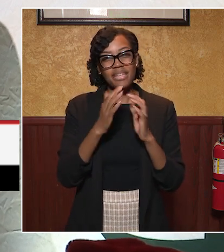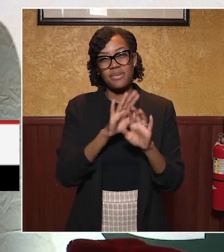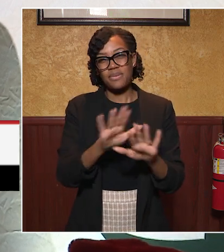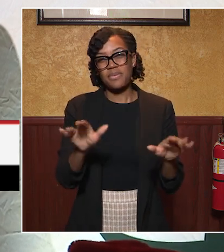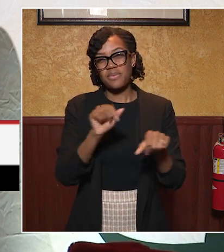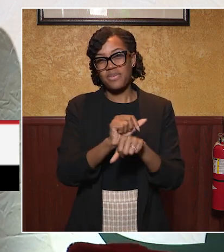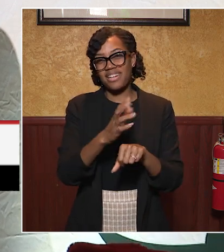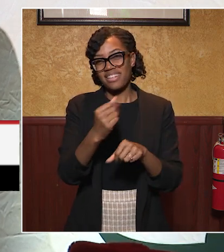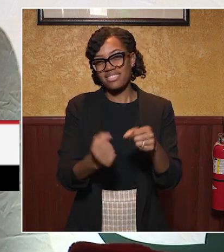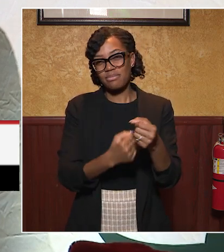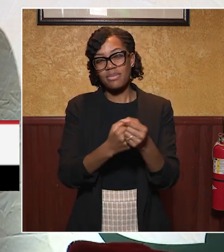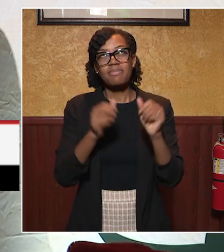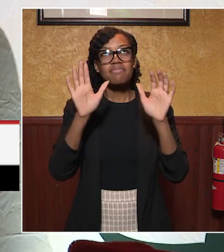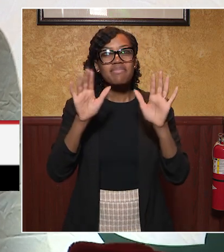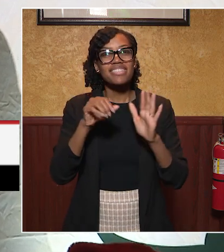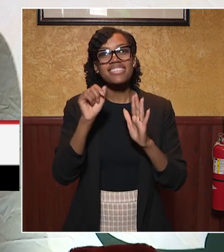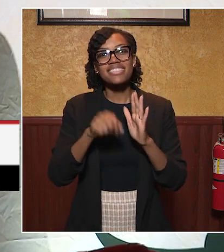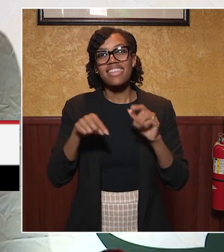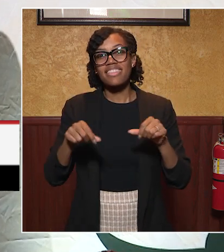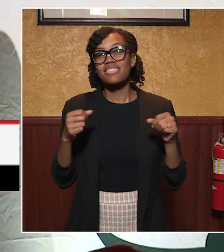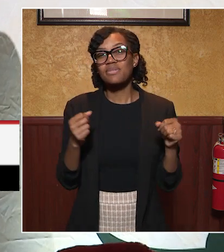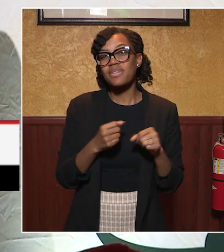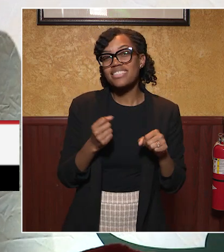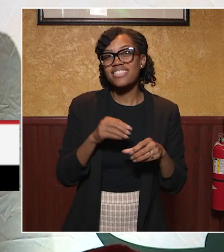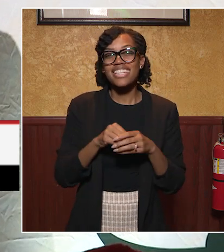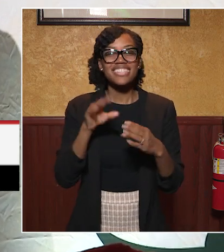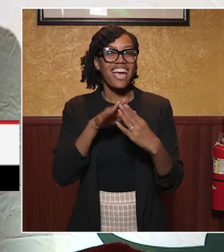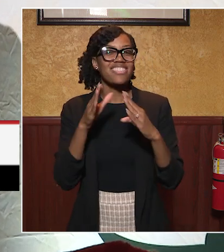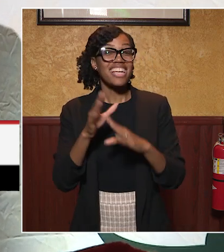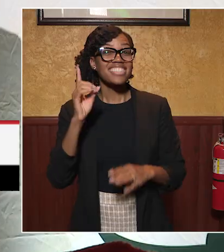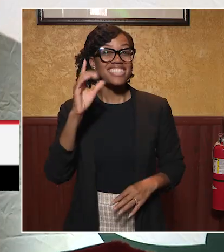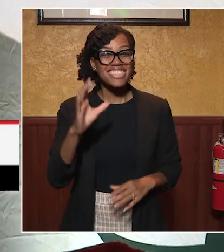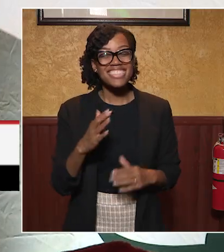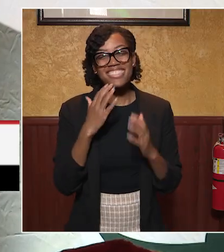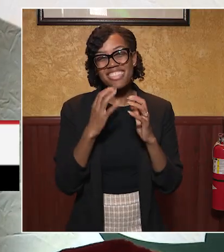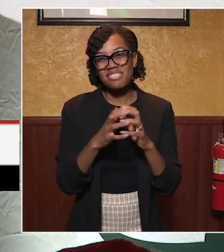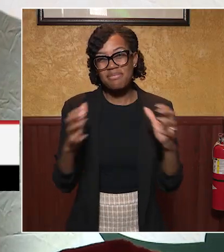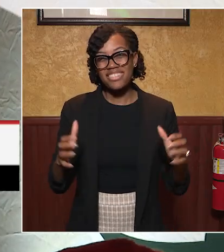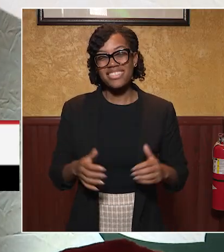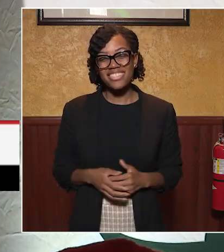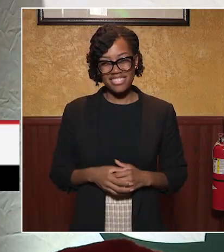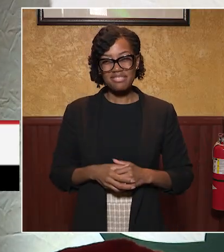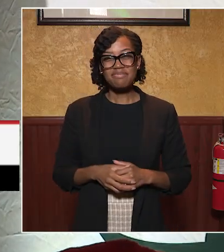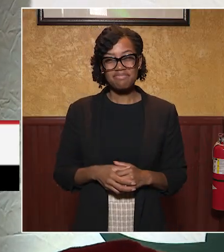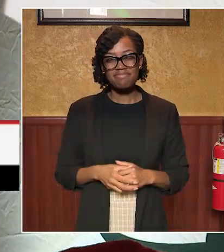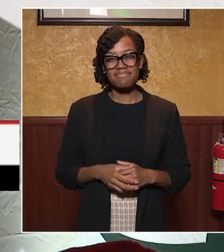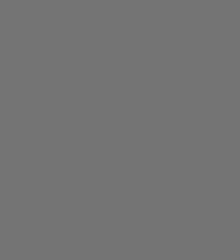have an amazing season this winter in Downtown DC. Thank you so much.